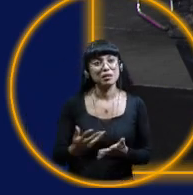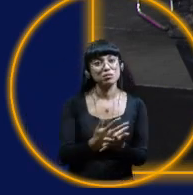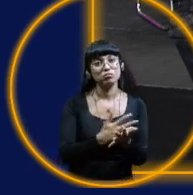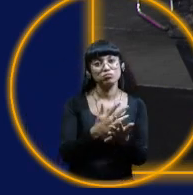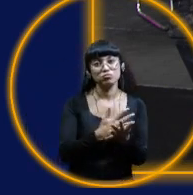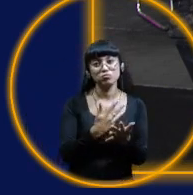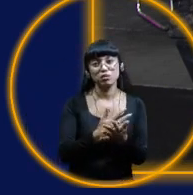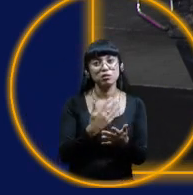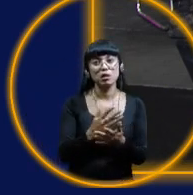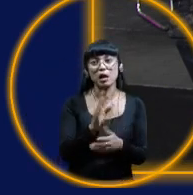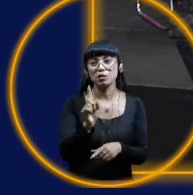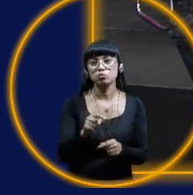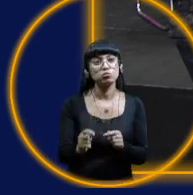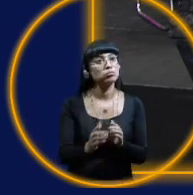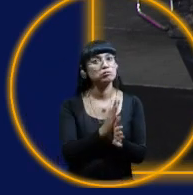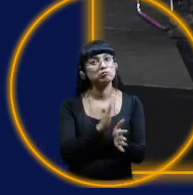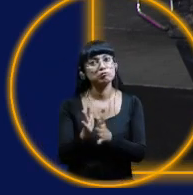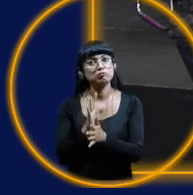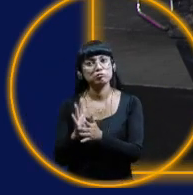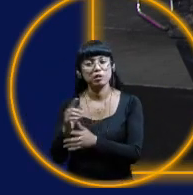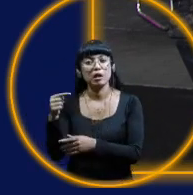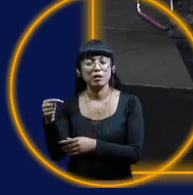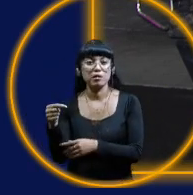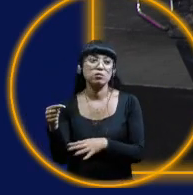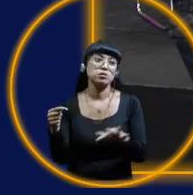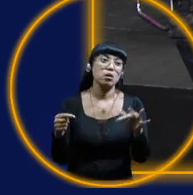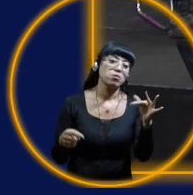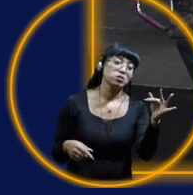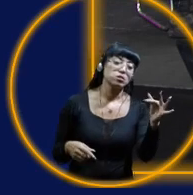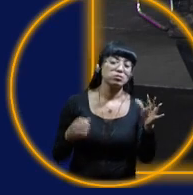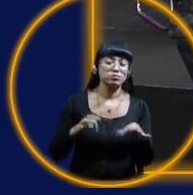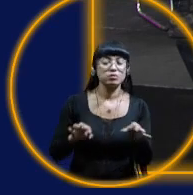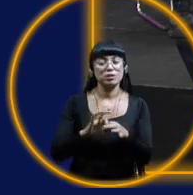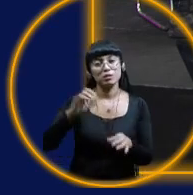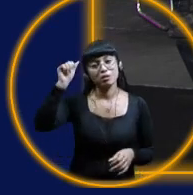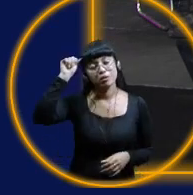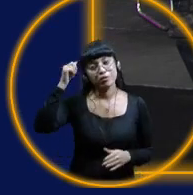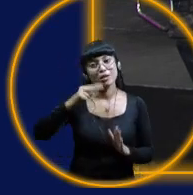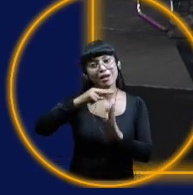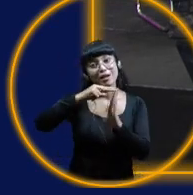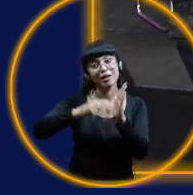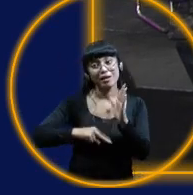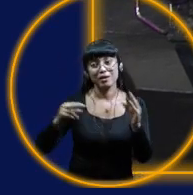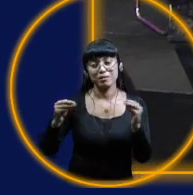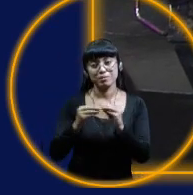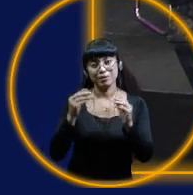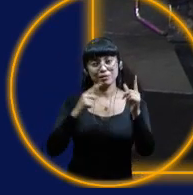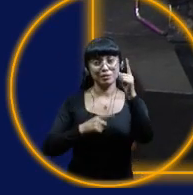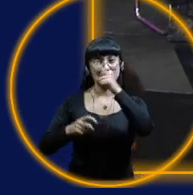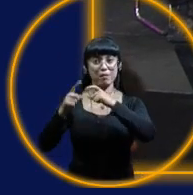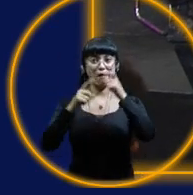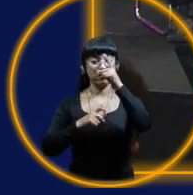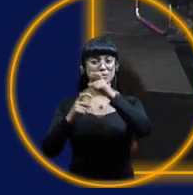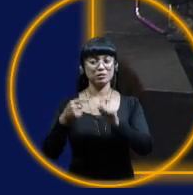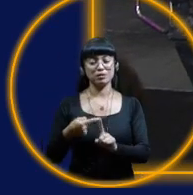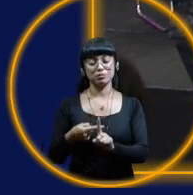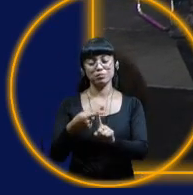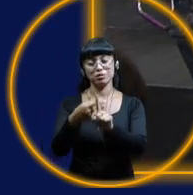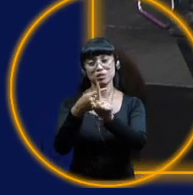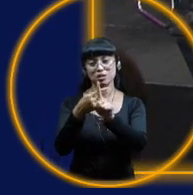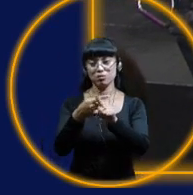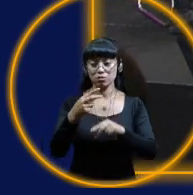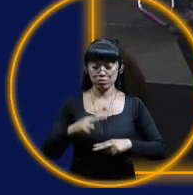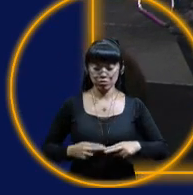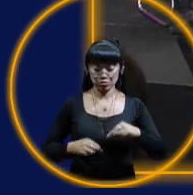Always remember to read the and think about the positive stuff and try to build a habit. It's very hard